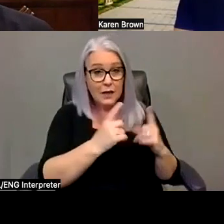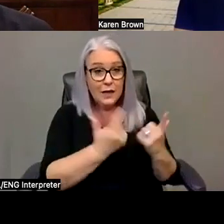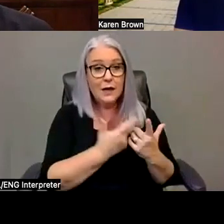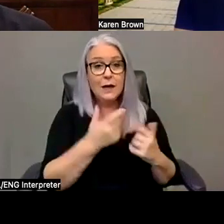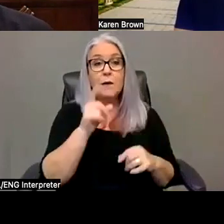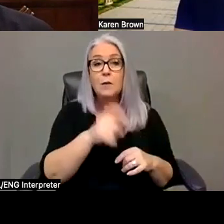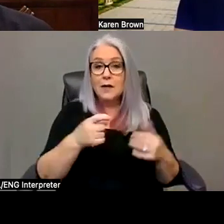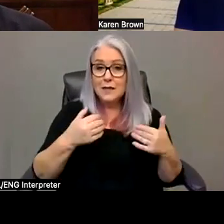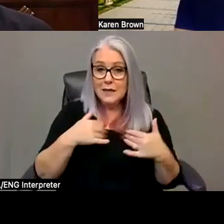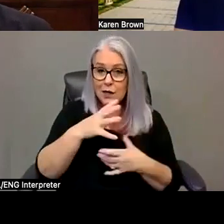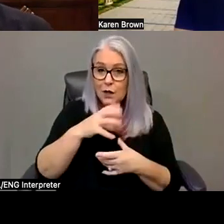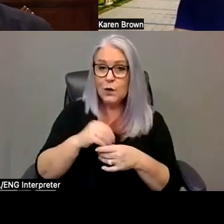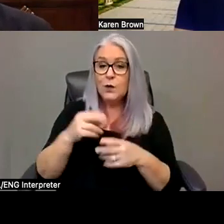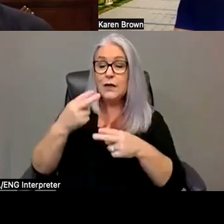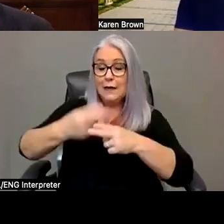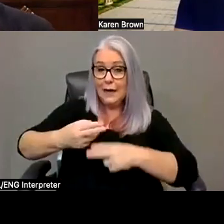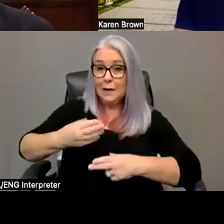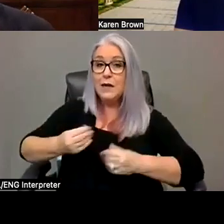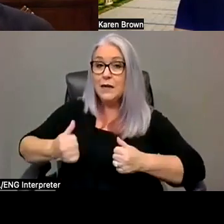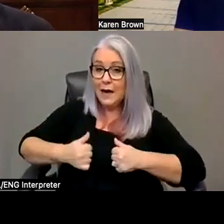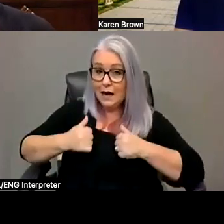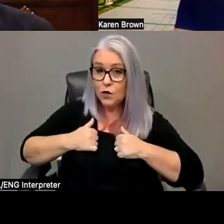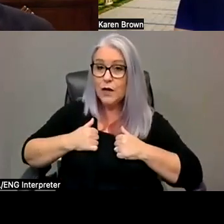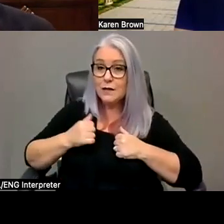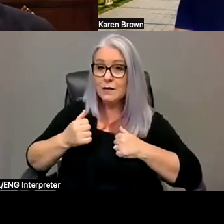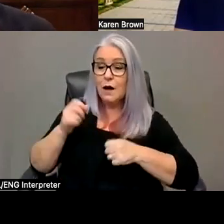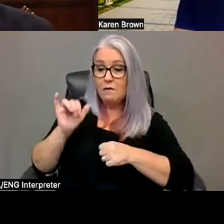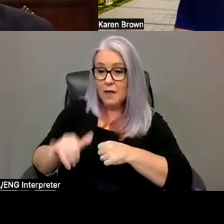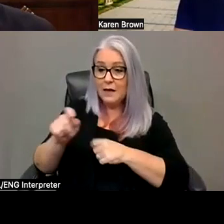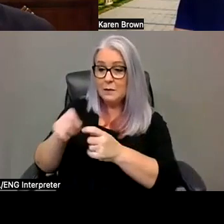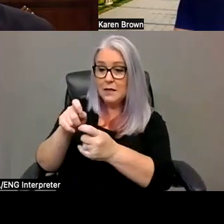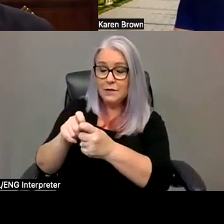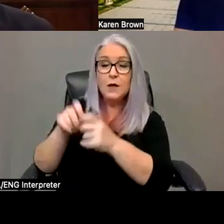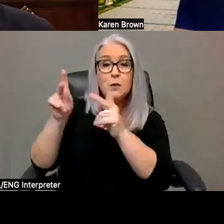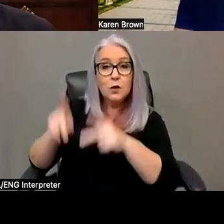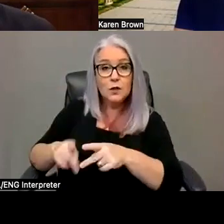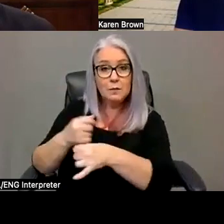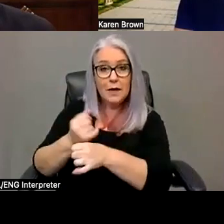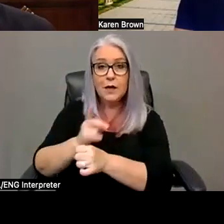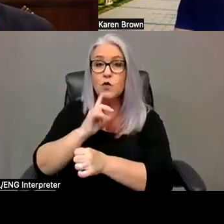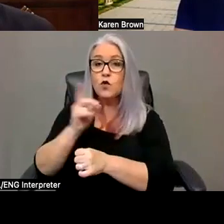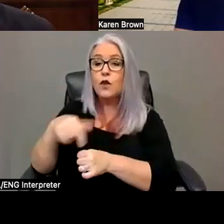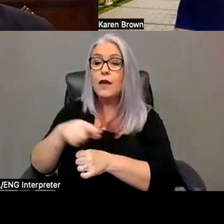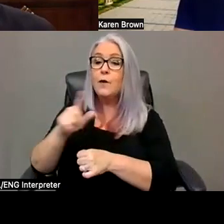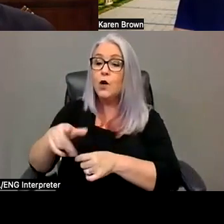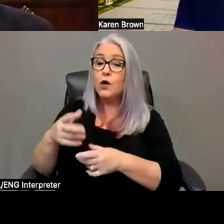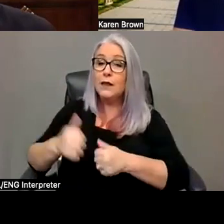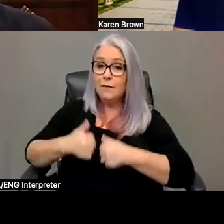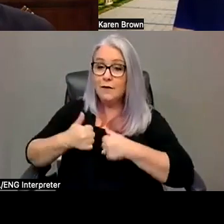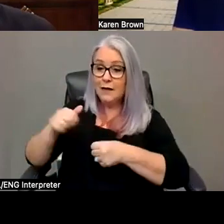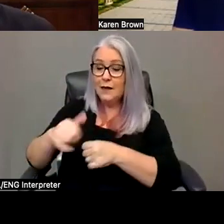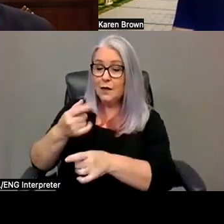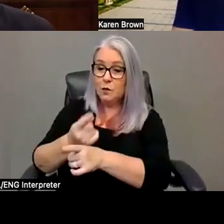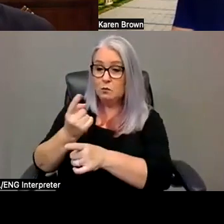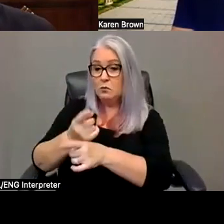name and address of the asker to ensure that the person was a resident of the municipality or district. But